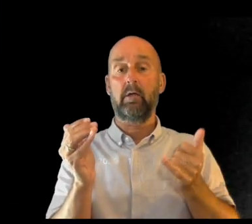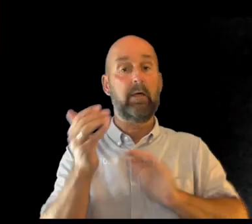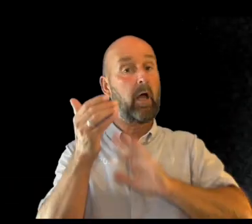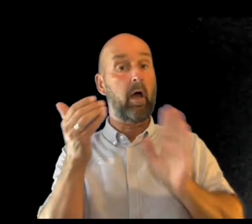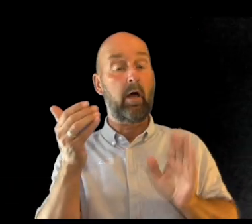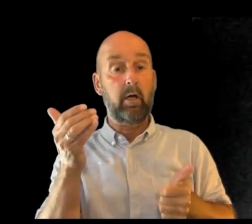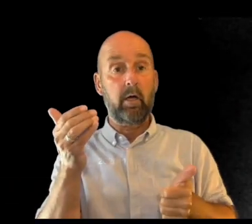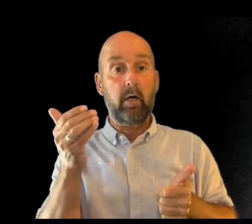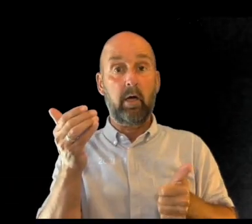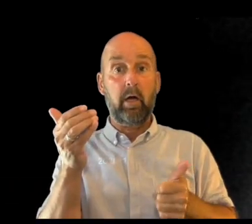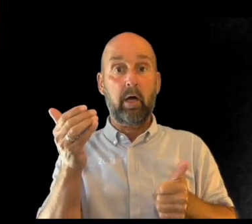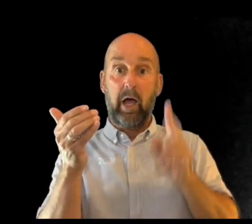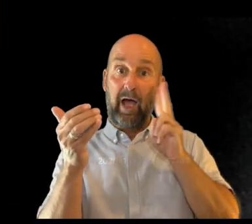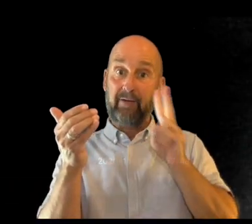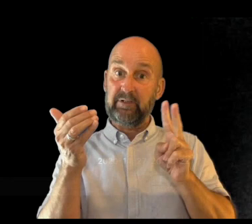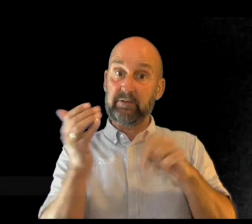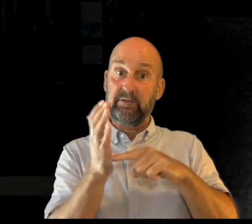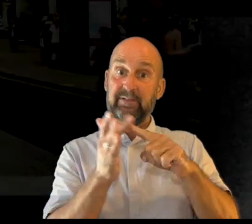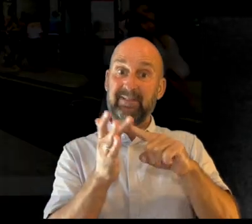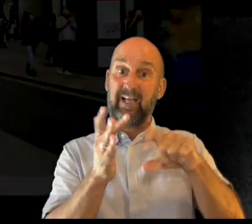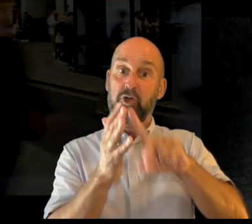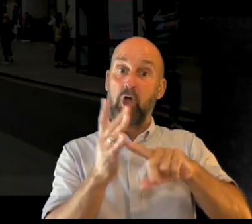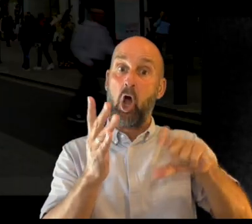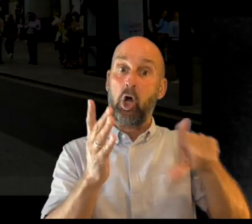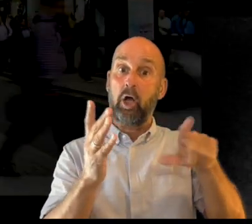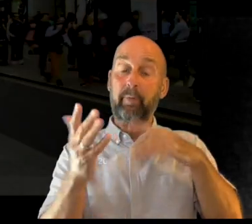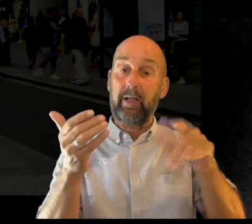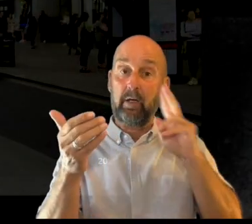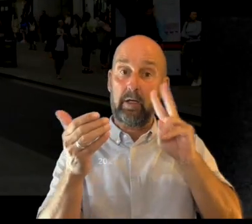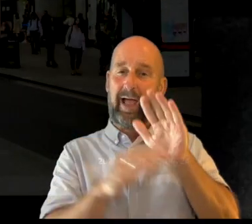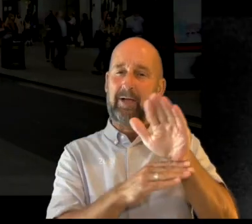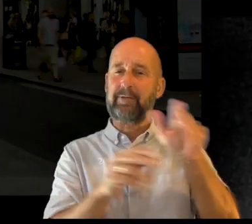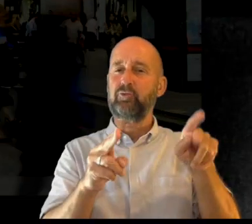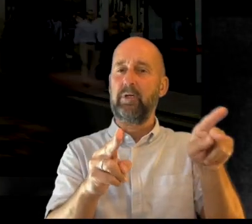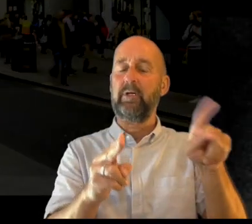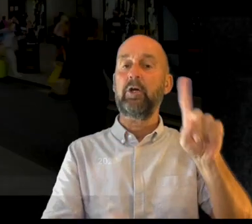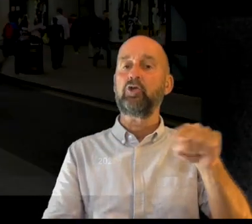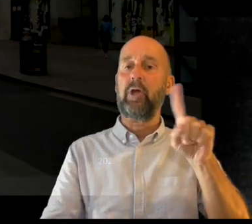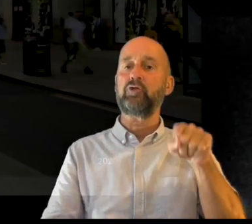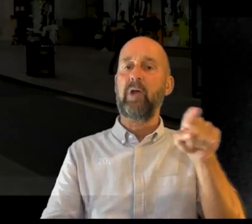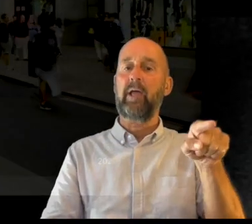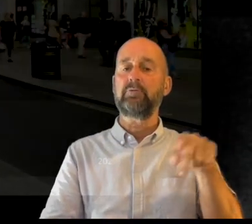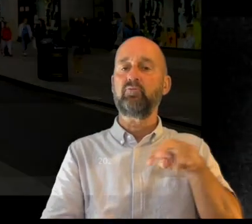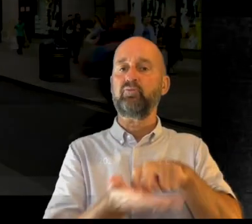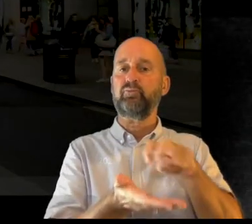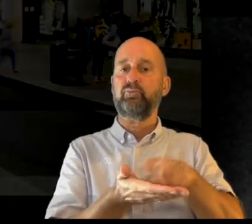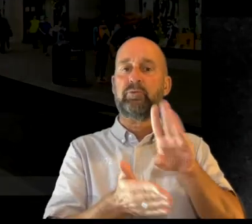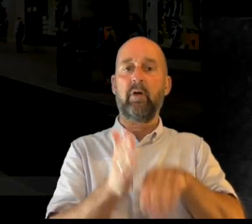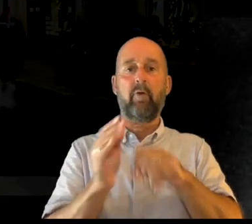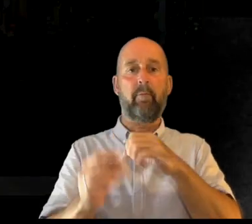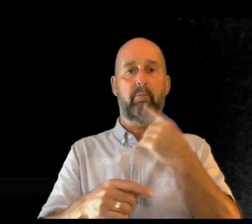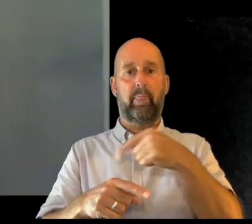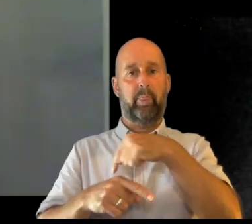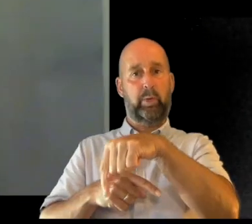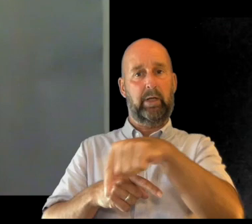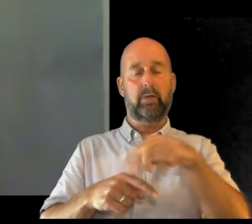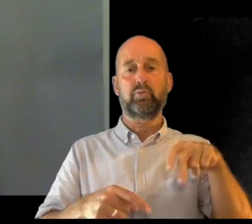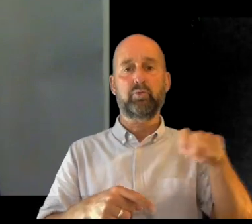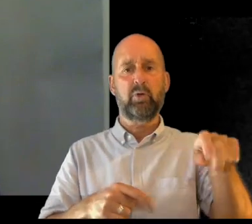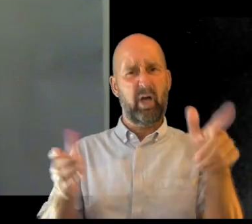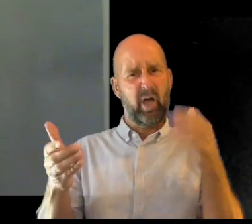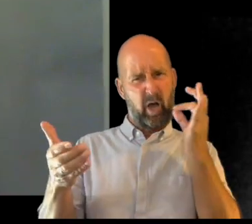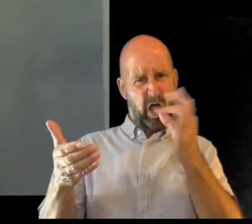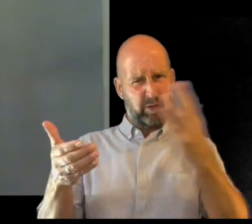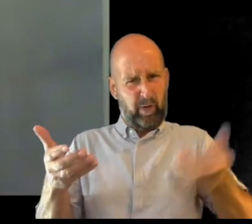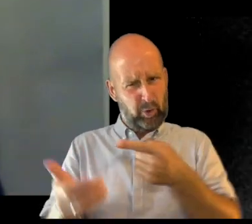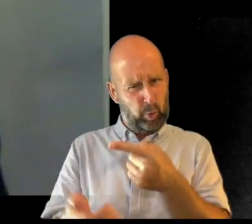JJ, you seen the Vogue TikToks? External London Street. JJ is striding away from London Fashion Week. Where are